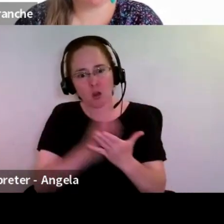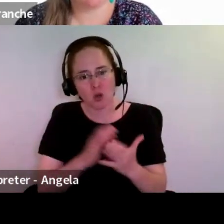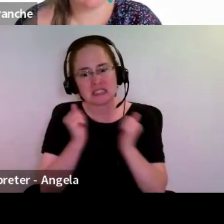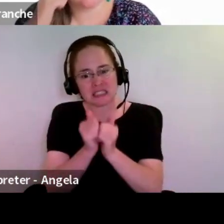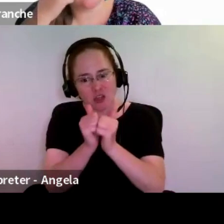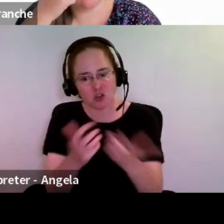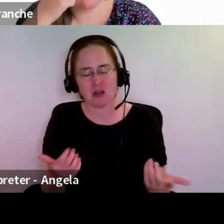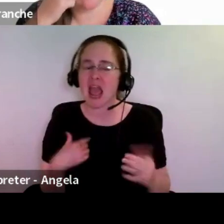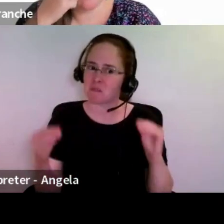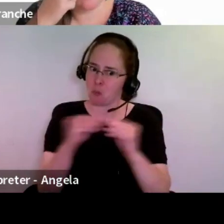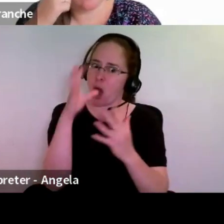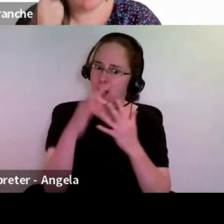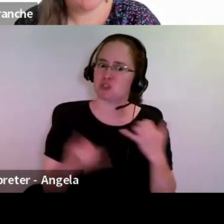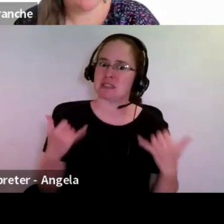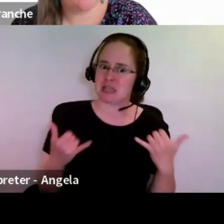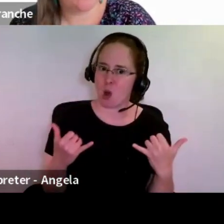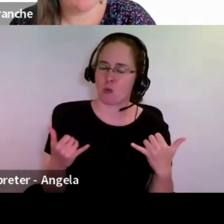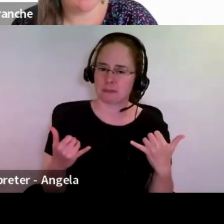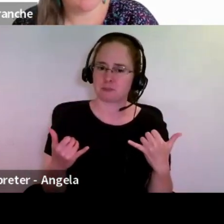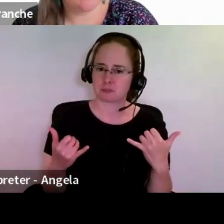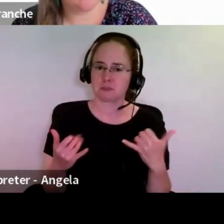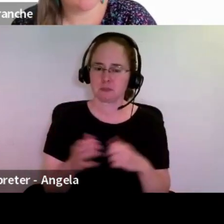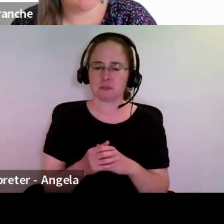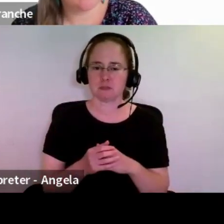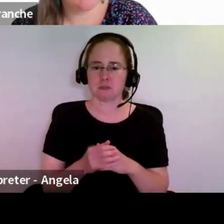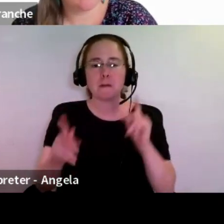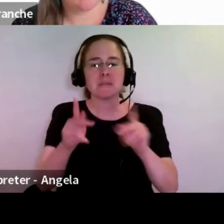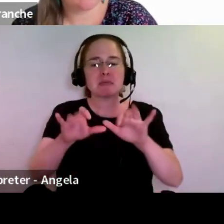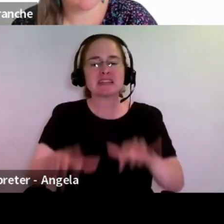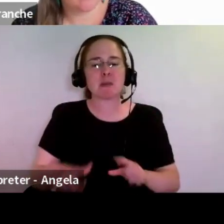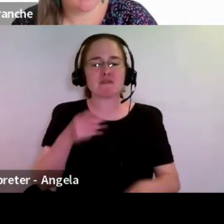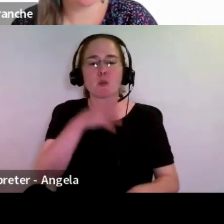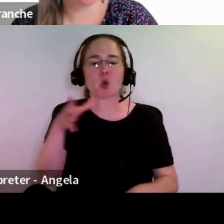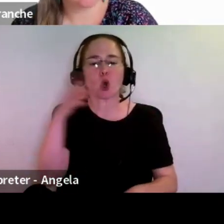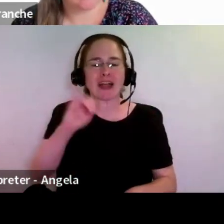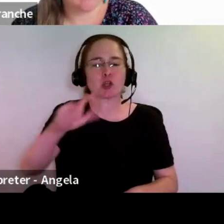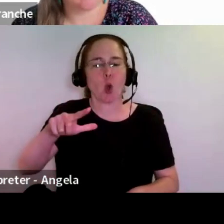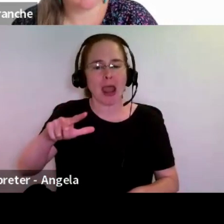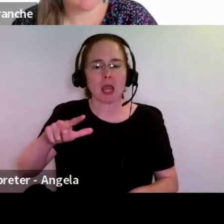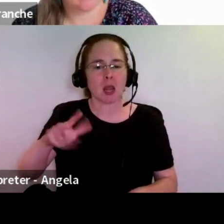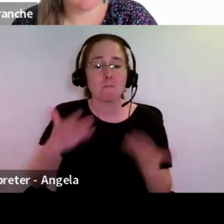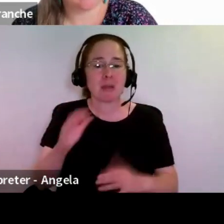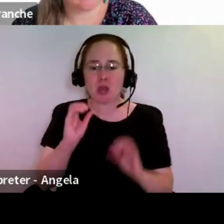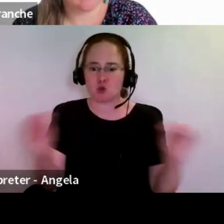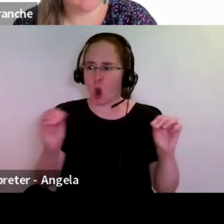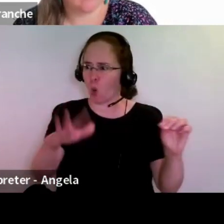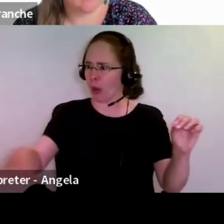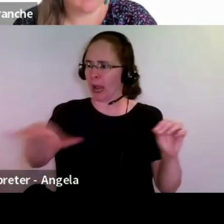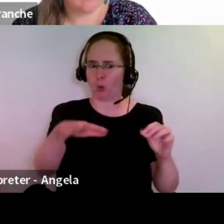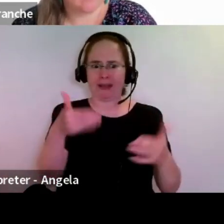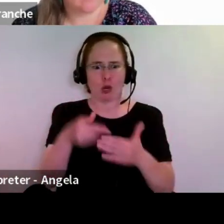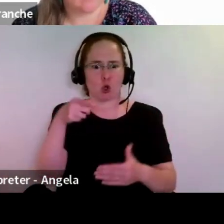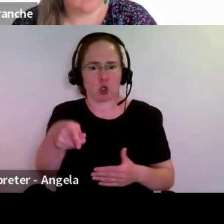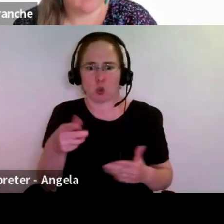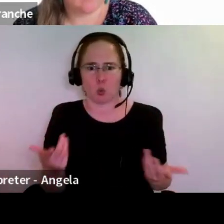we have a whole lot more options. And there were people typing in from rural Illinois. There may not be an area